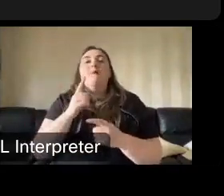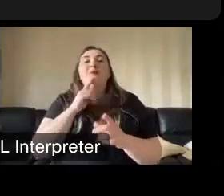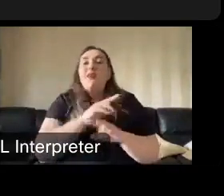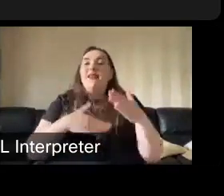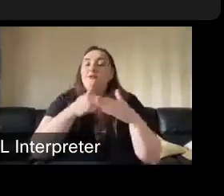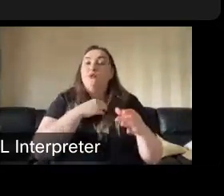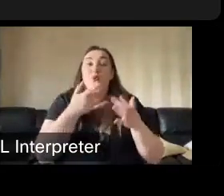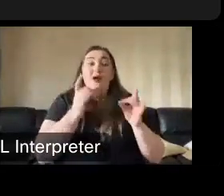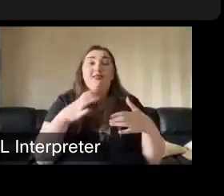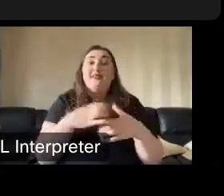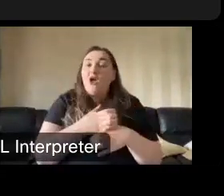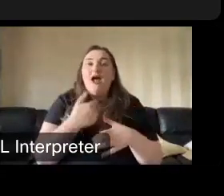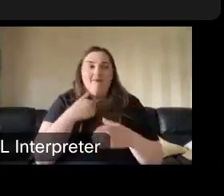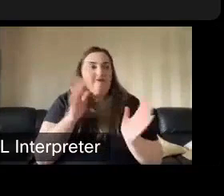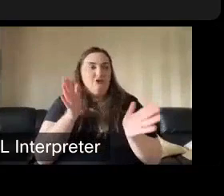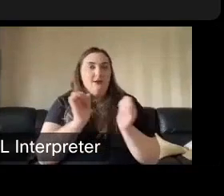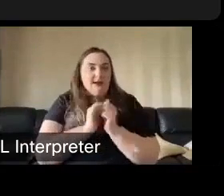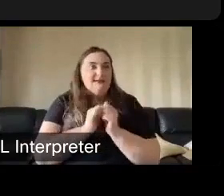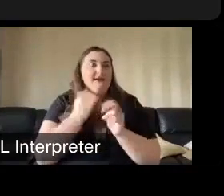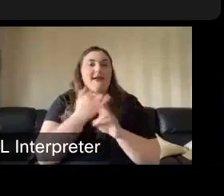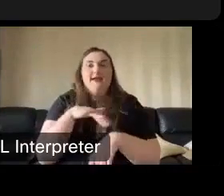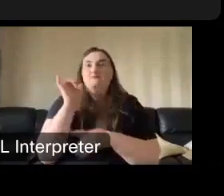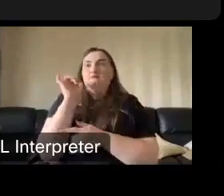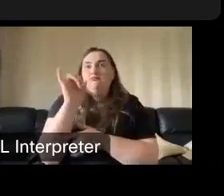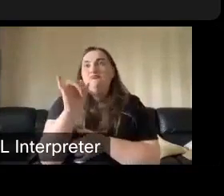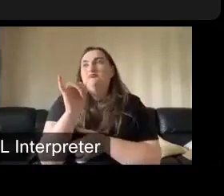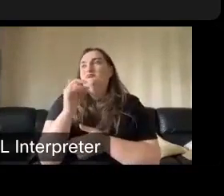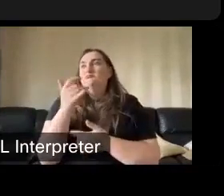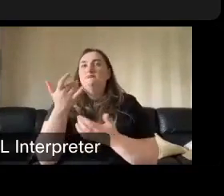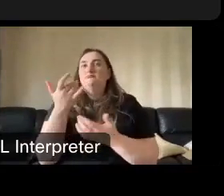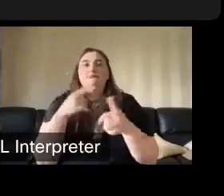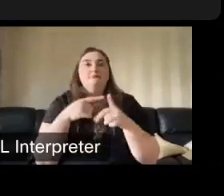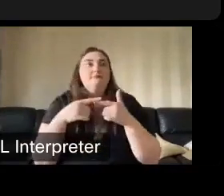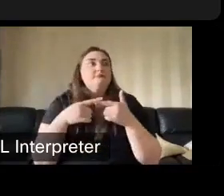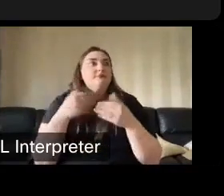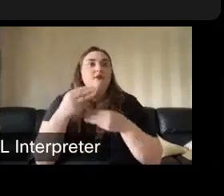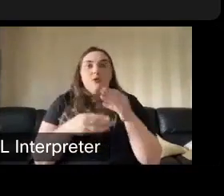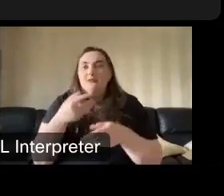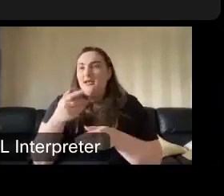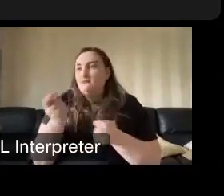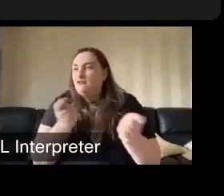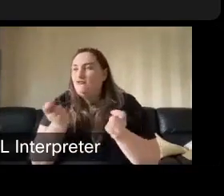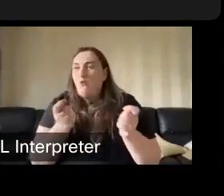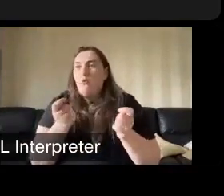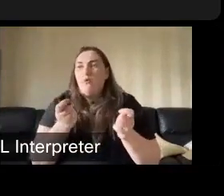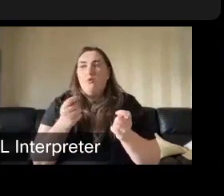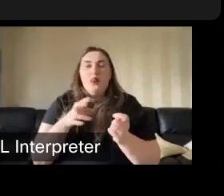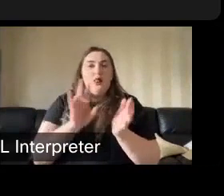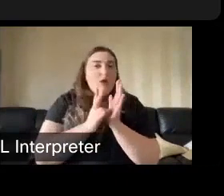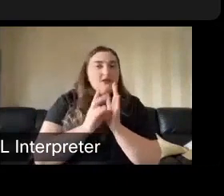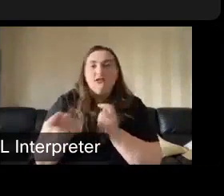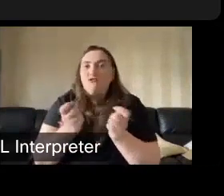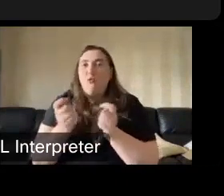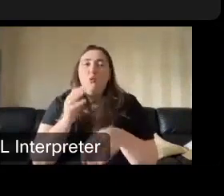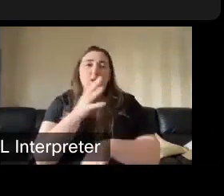second victims in air traffic control, in airliner cockpits, in process control plants, in the police, in